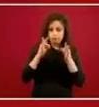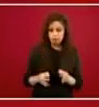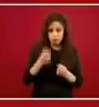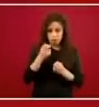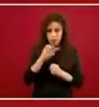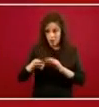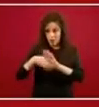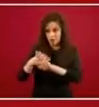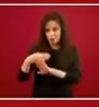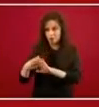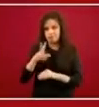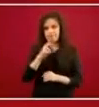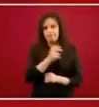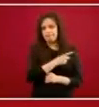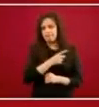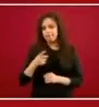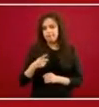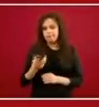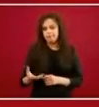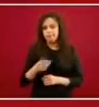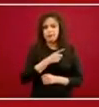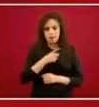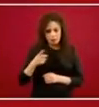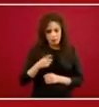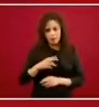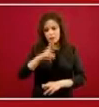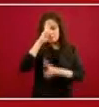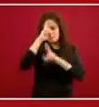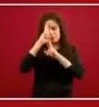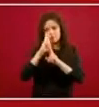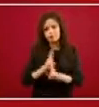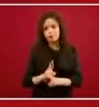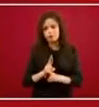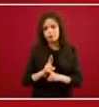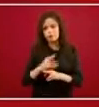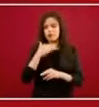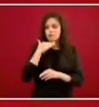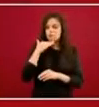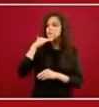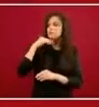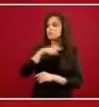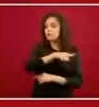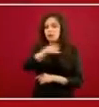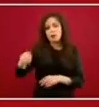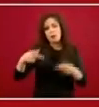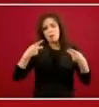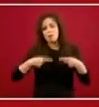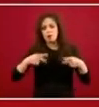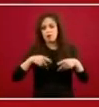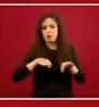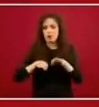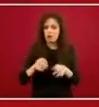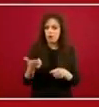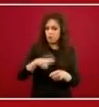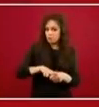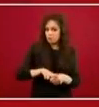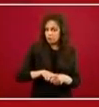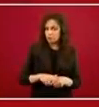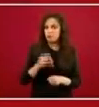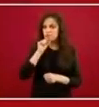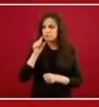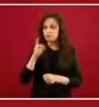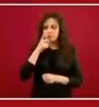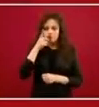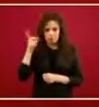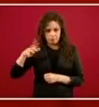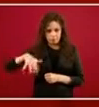And fear can lead to behavior that has no justification because it affects the dignity, the rights,